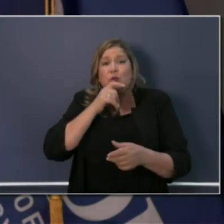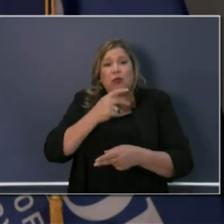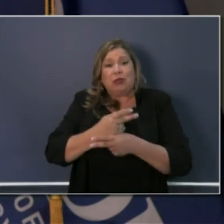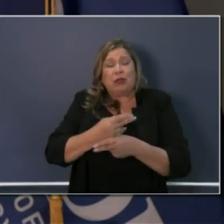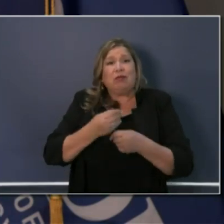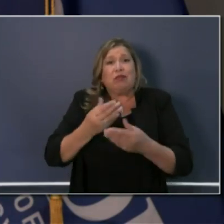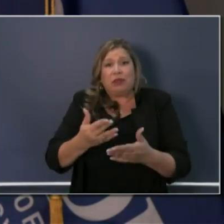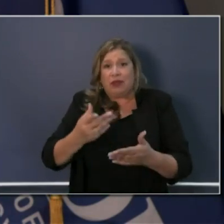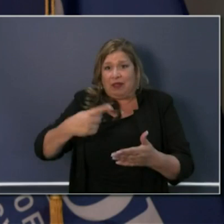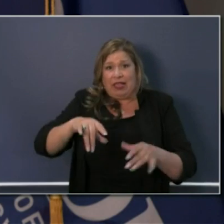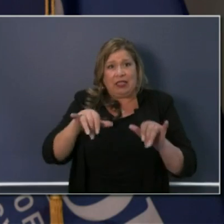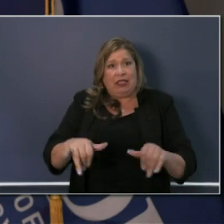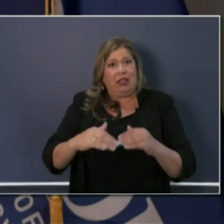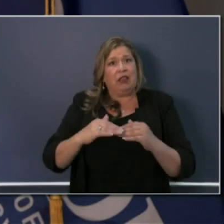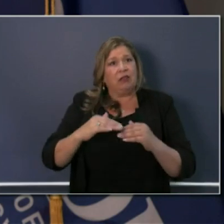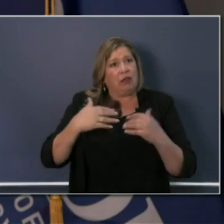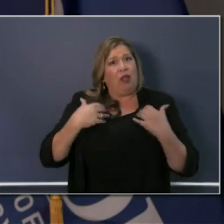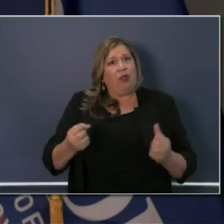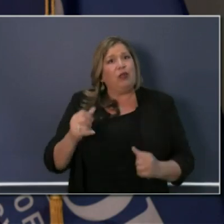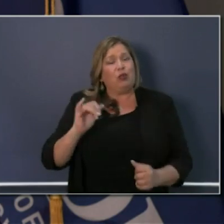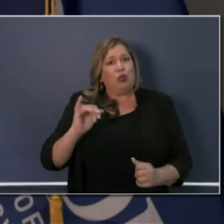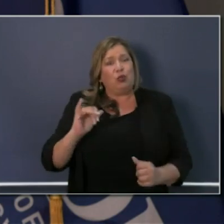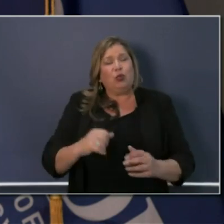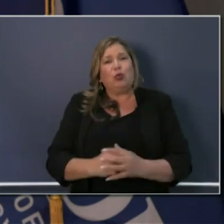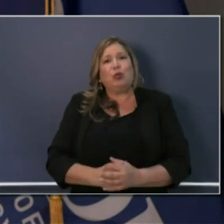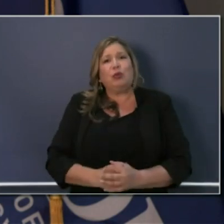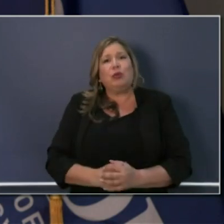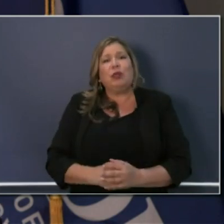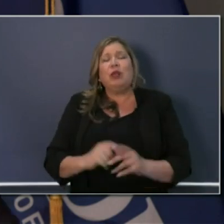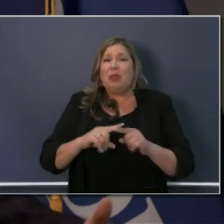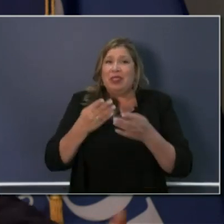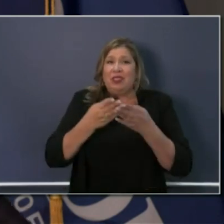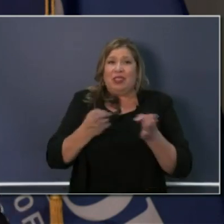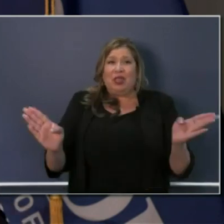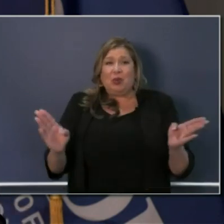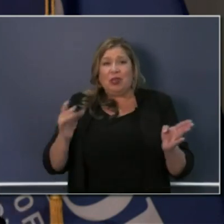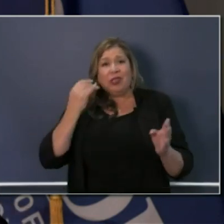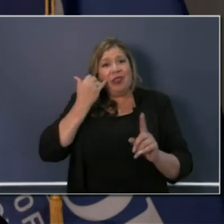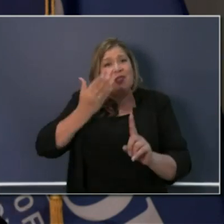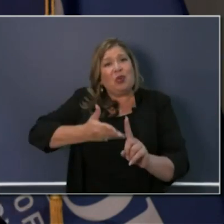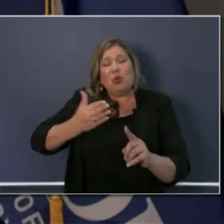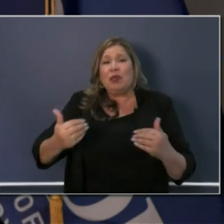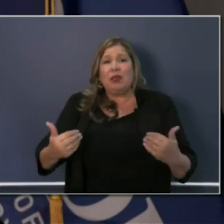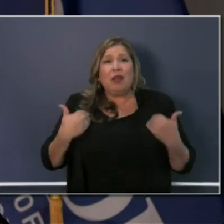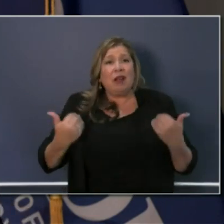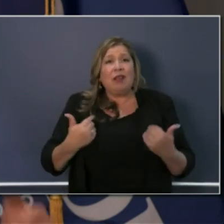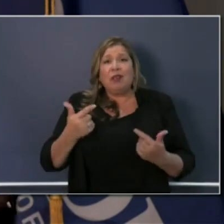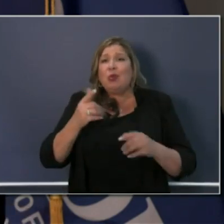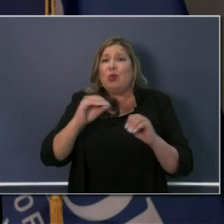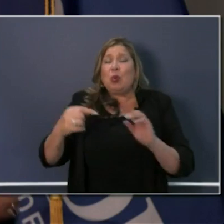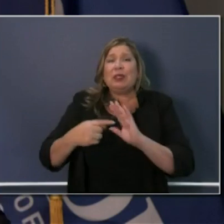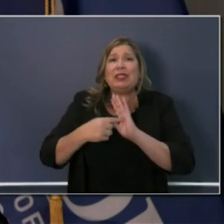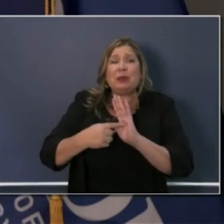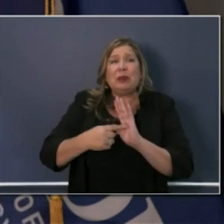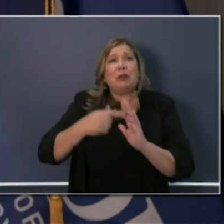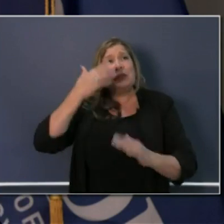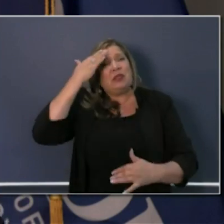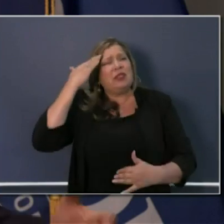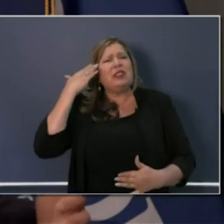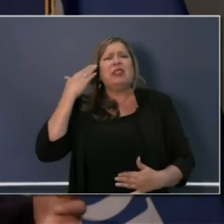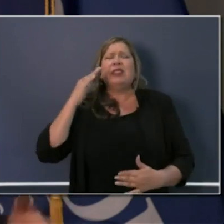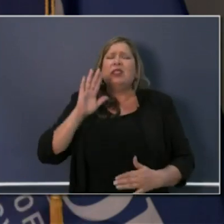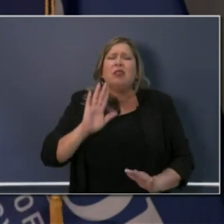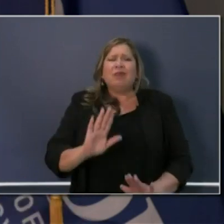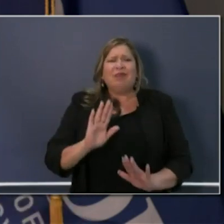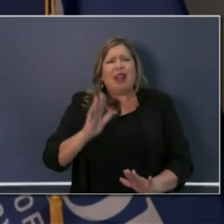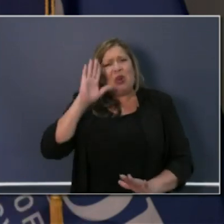this process. But in the broader public, if you're young, you don't have any symptoms, I know you may have deep anxiety, just